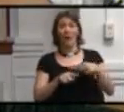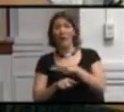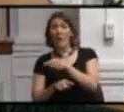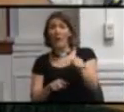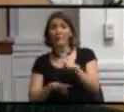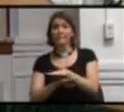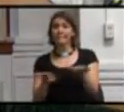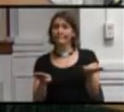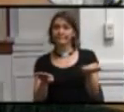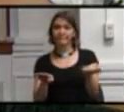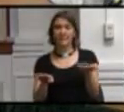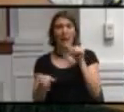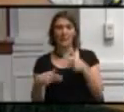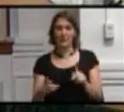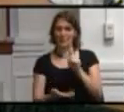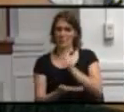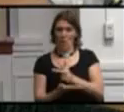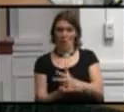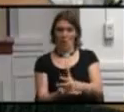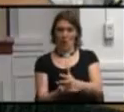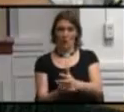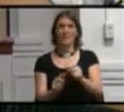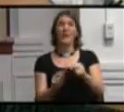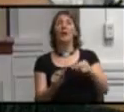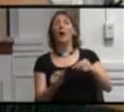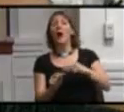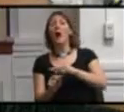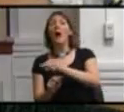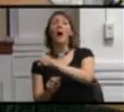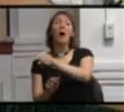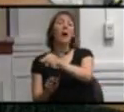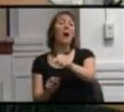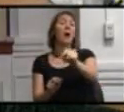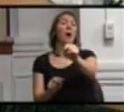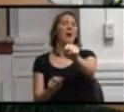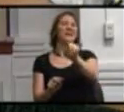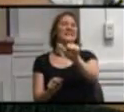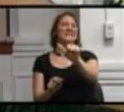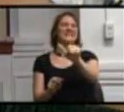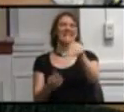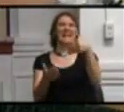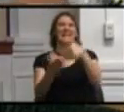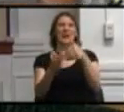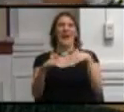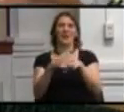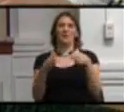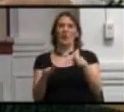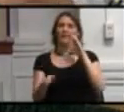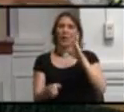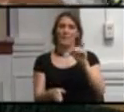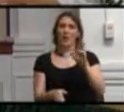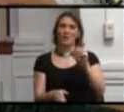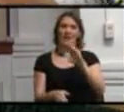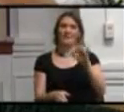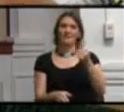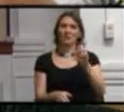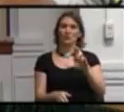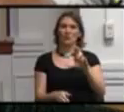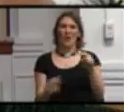a point at the southerlymost point of the roundabout located at the northeast corner of the access road to Barrows and Fisher